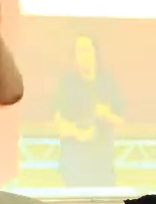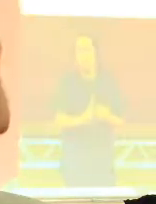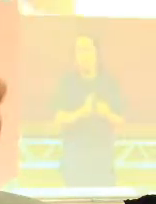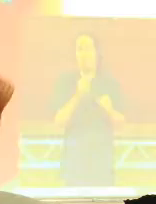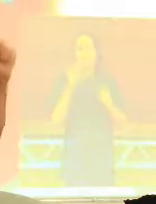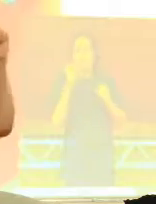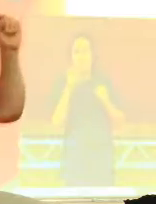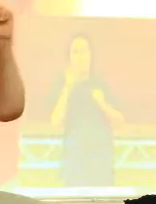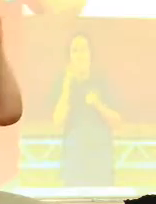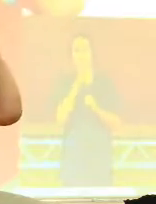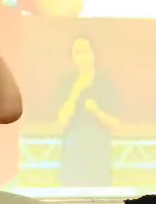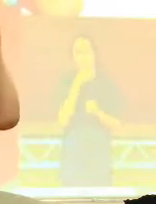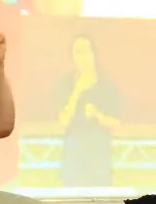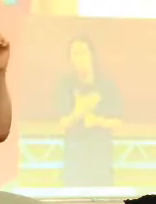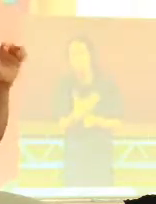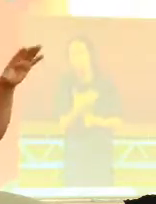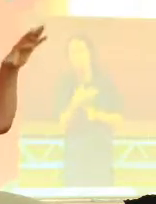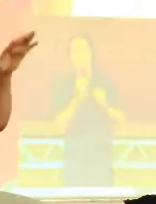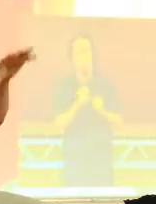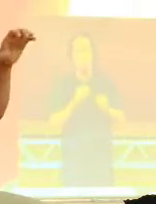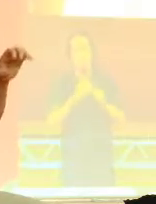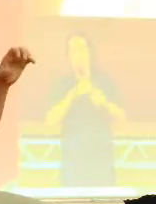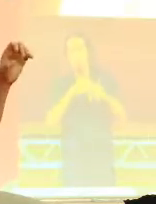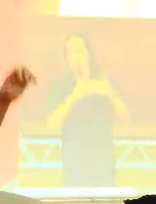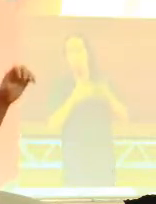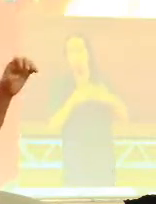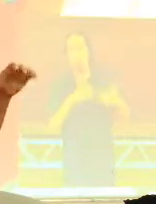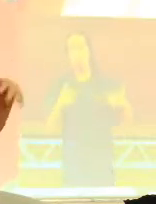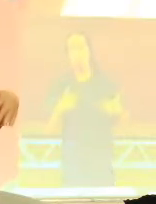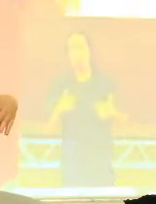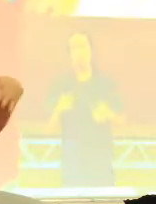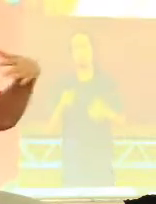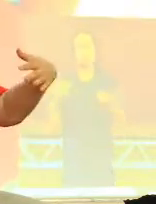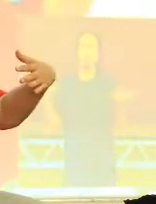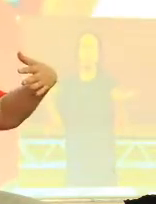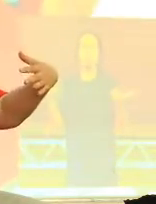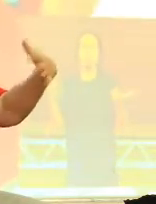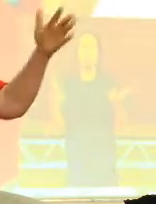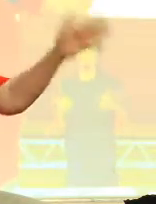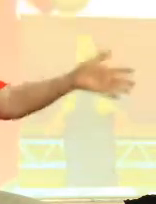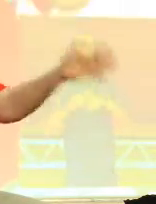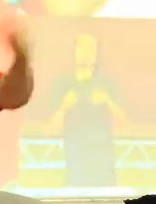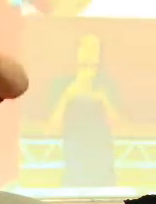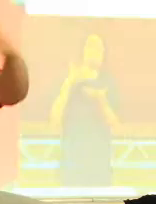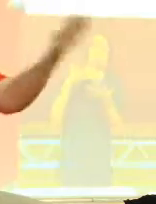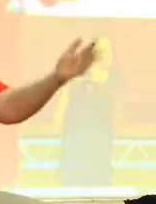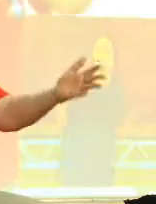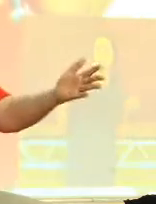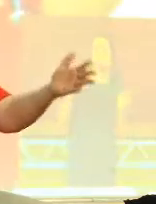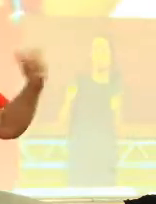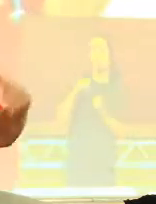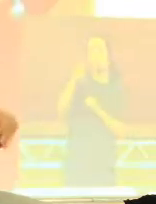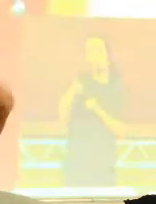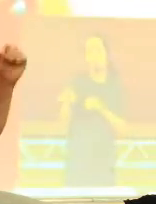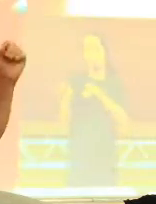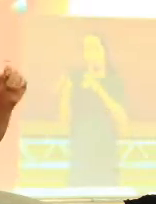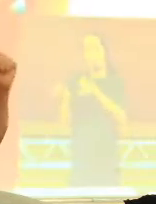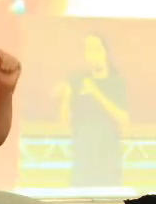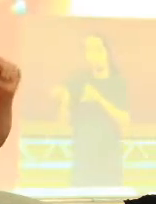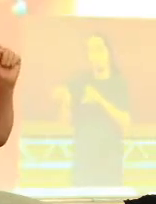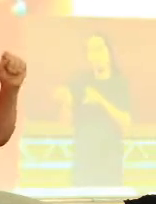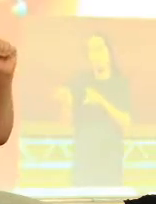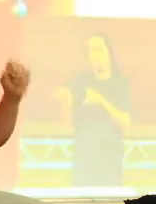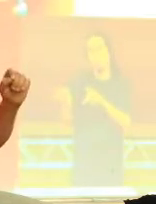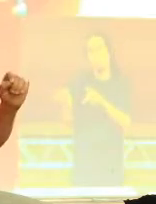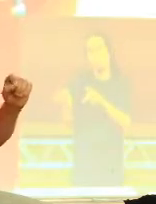only have, but still, you should, even though your influence is limited because they can switch later, you should still